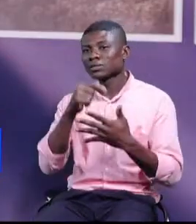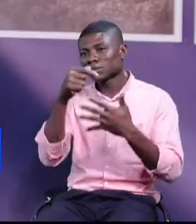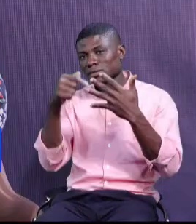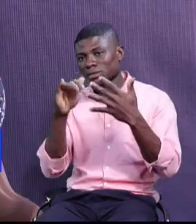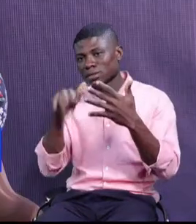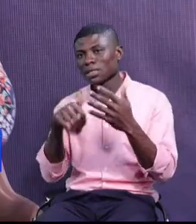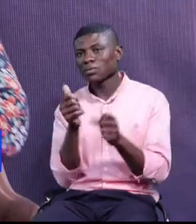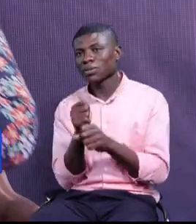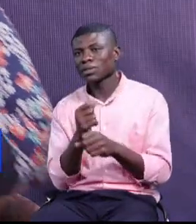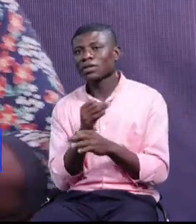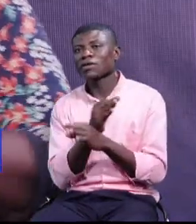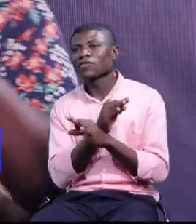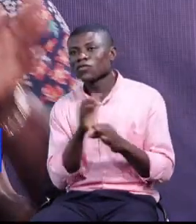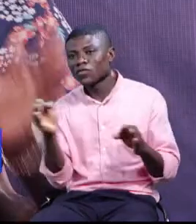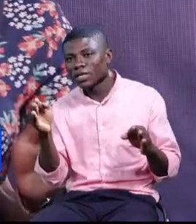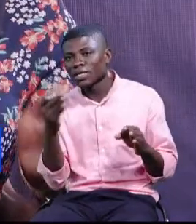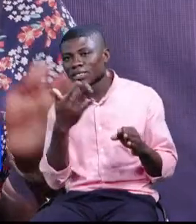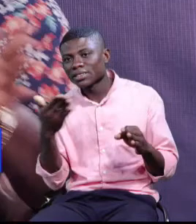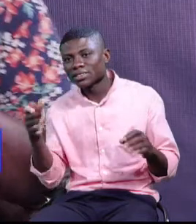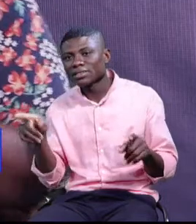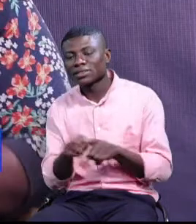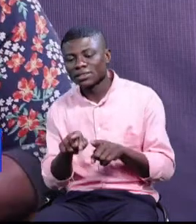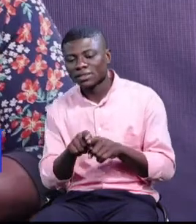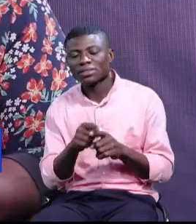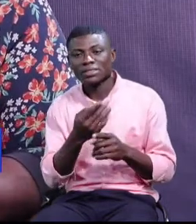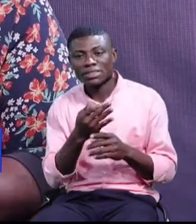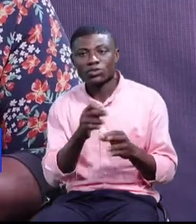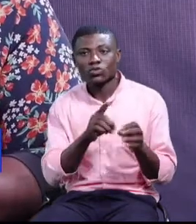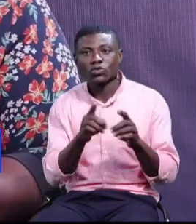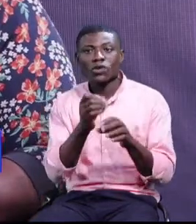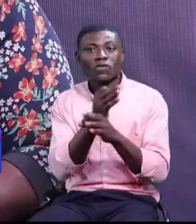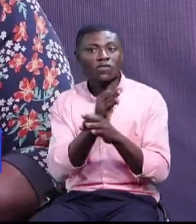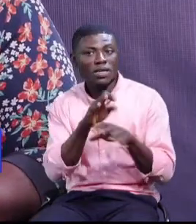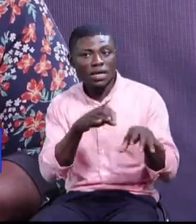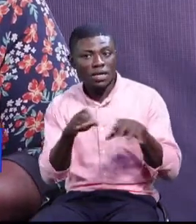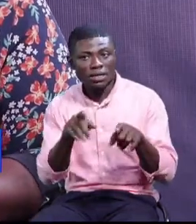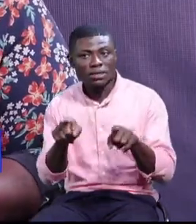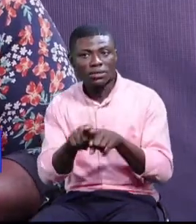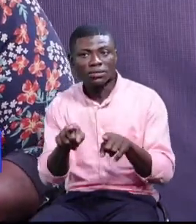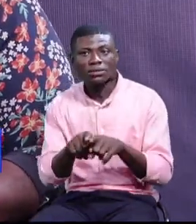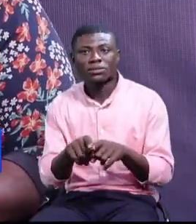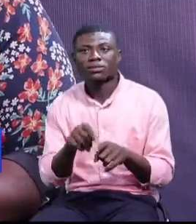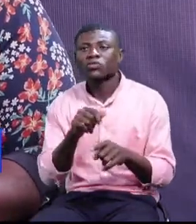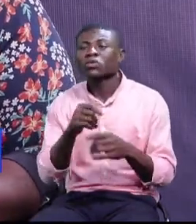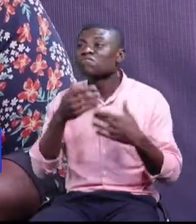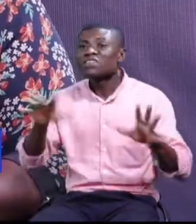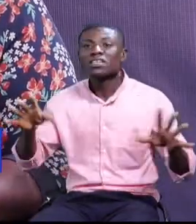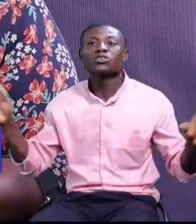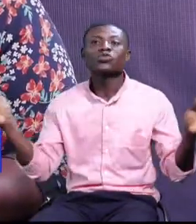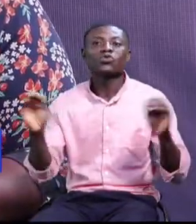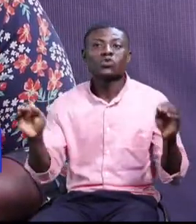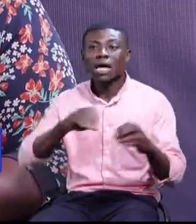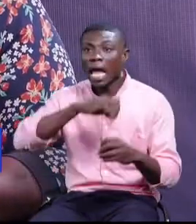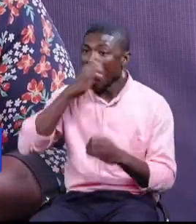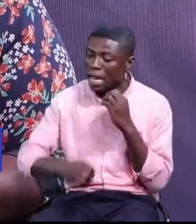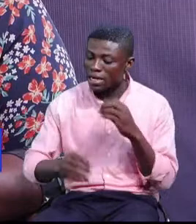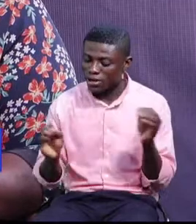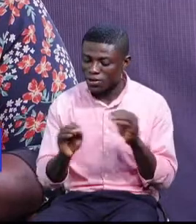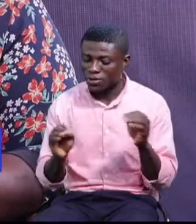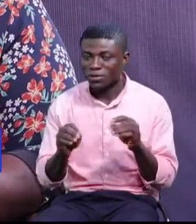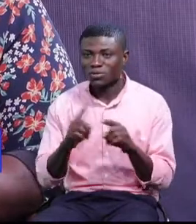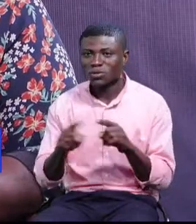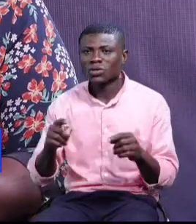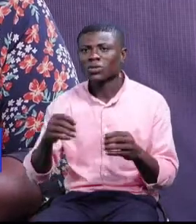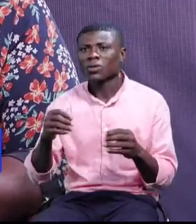that will take you to free zones. There are things that, so it doesn't end. It doesn't end. It